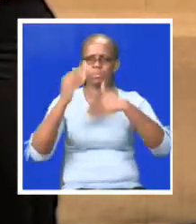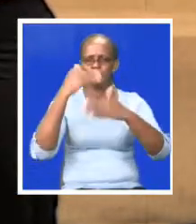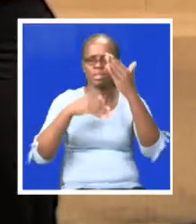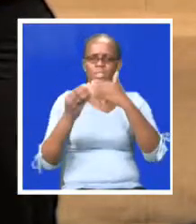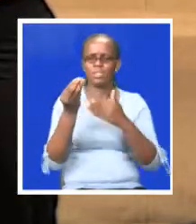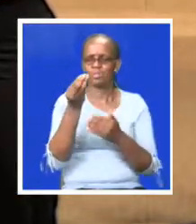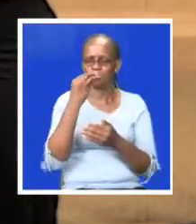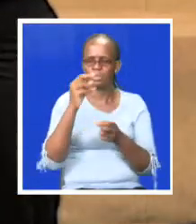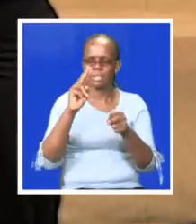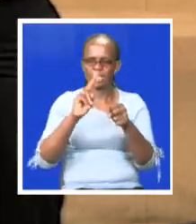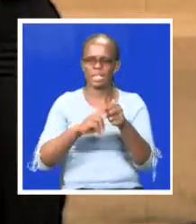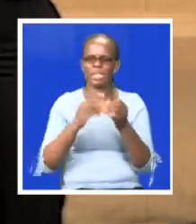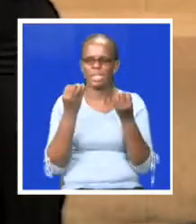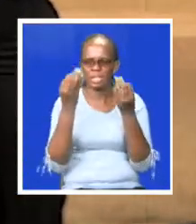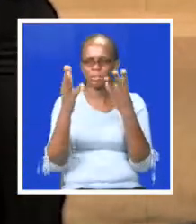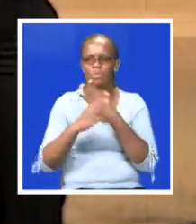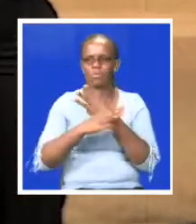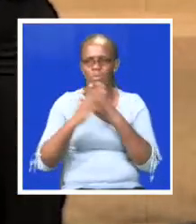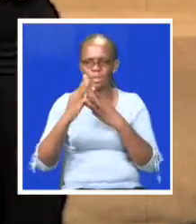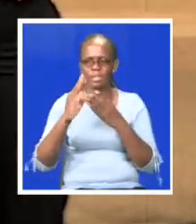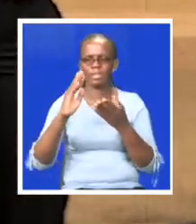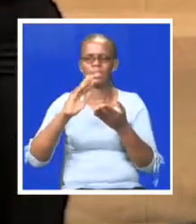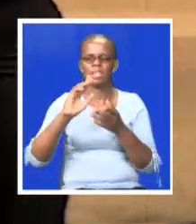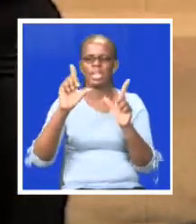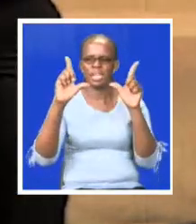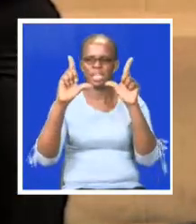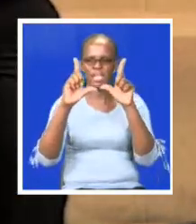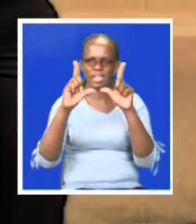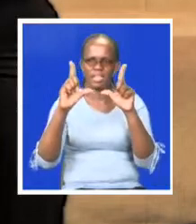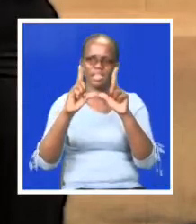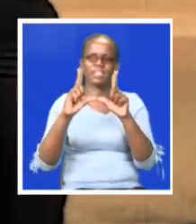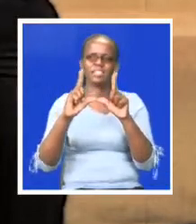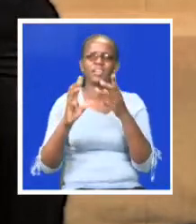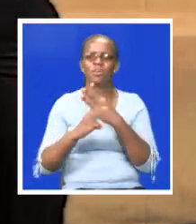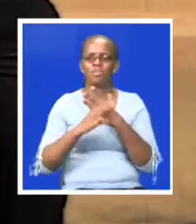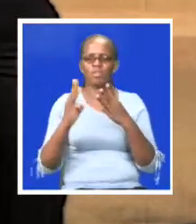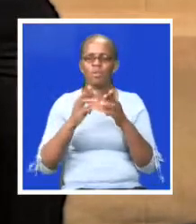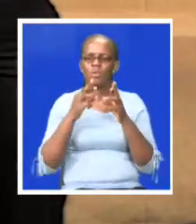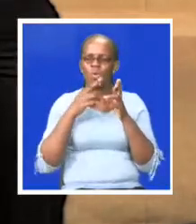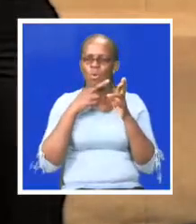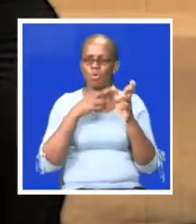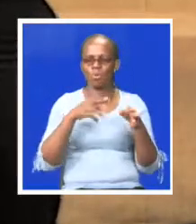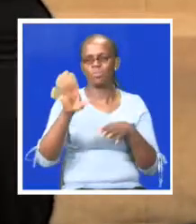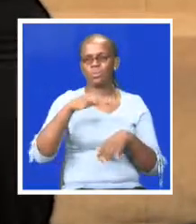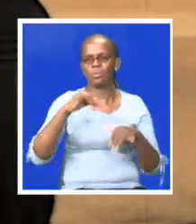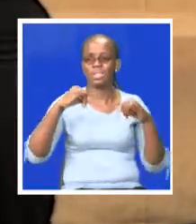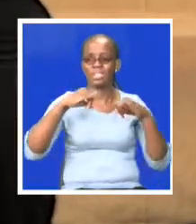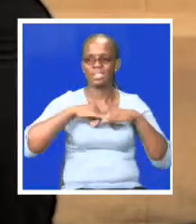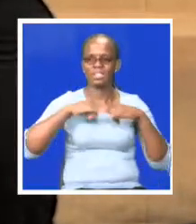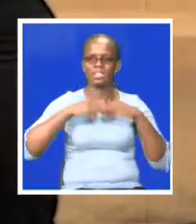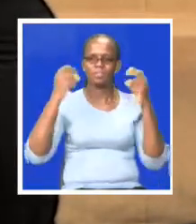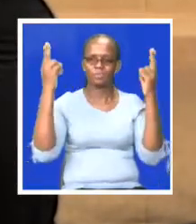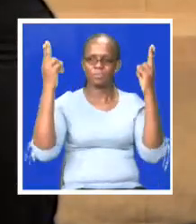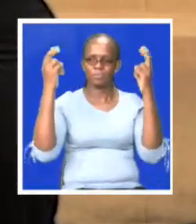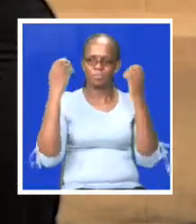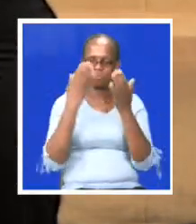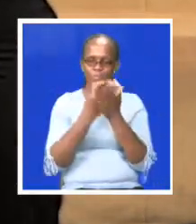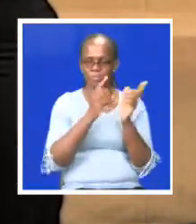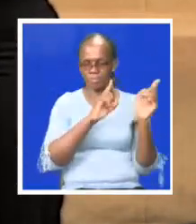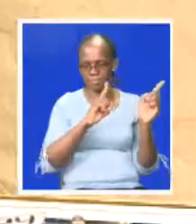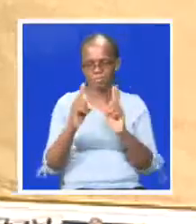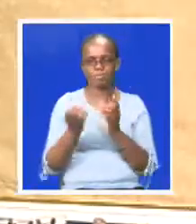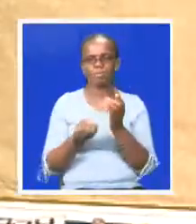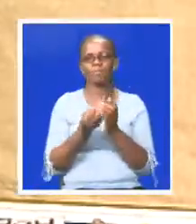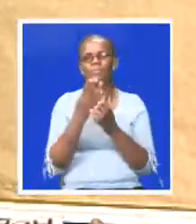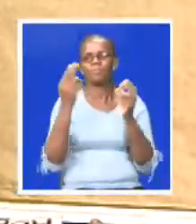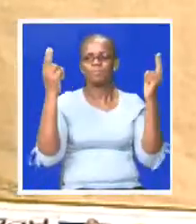letter of the week. Alright, thank you so much for that, Kosi. Grade 0s, I hope you are ready for your lesson. And of course, you can start with your lesson. Thank you, Nogwazi. Thank